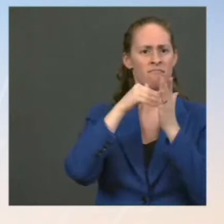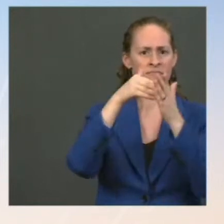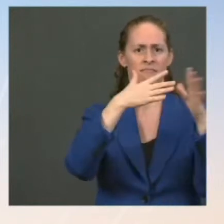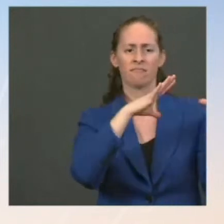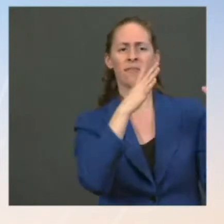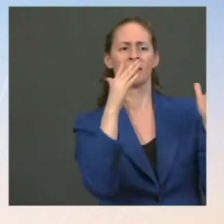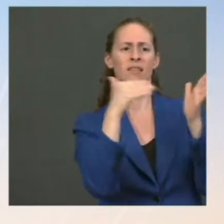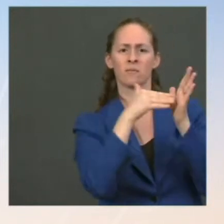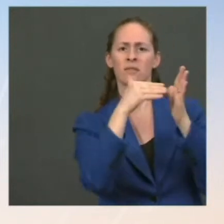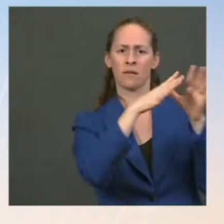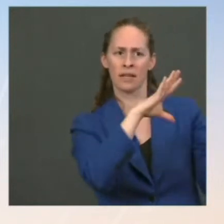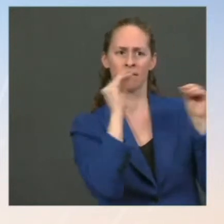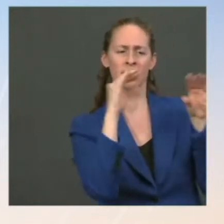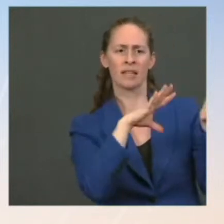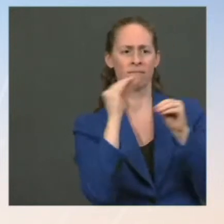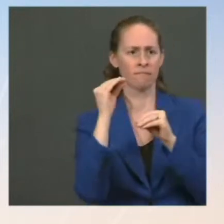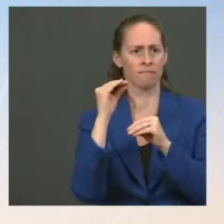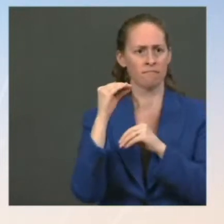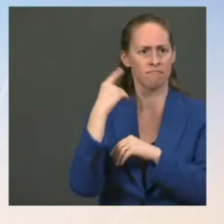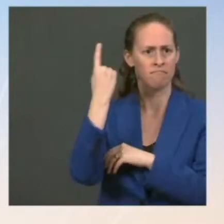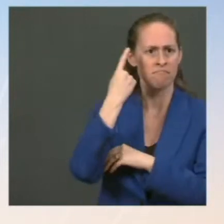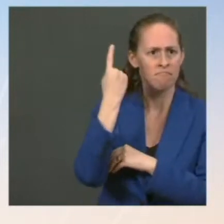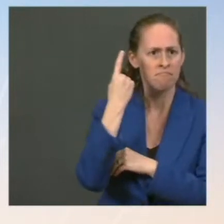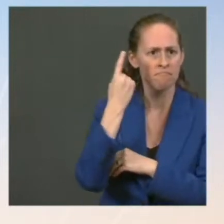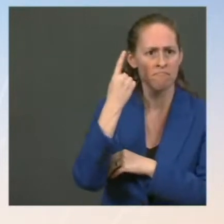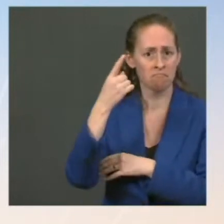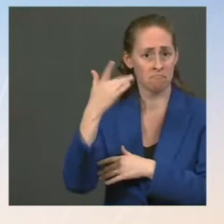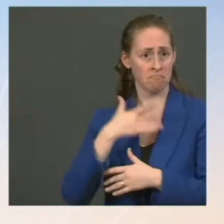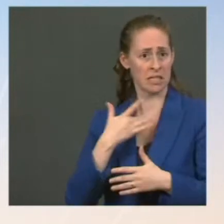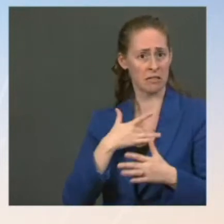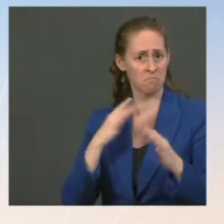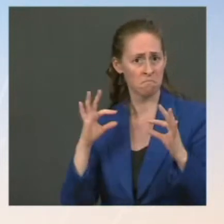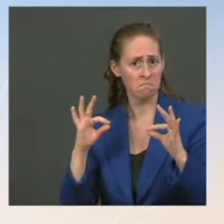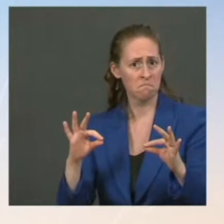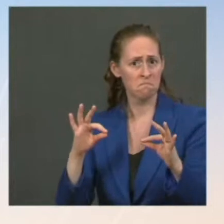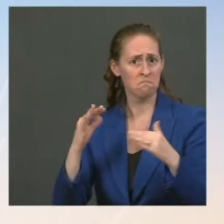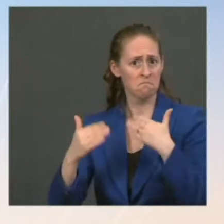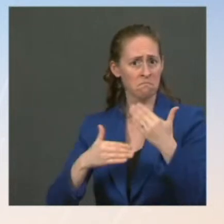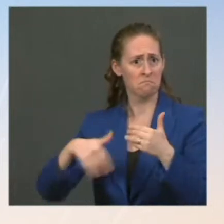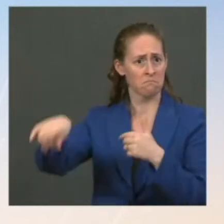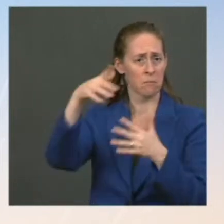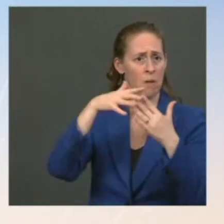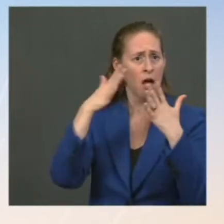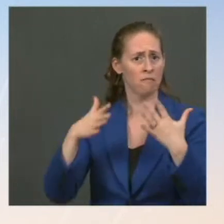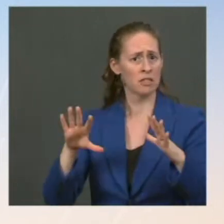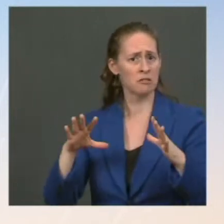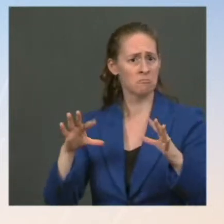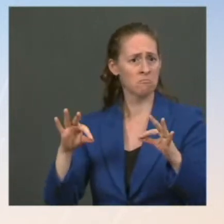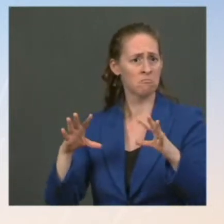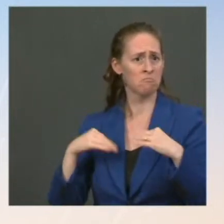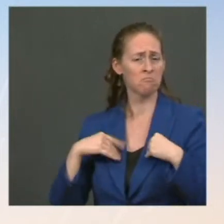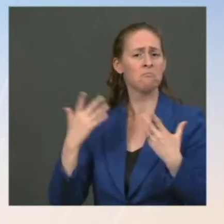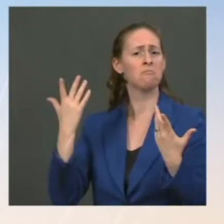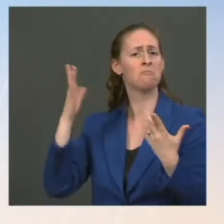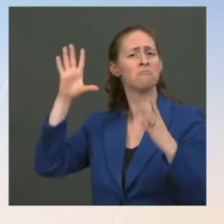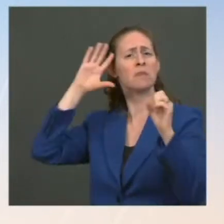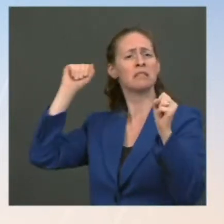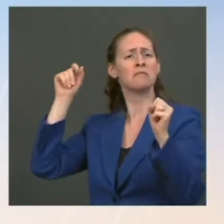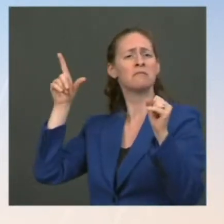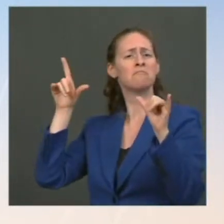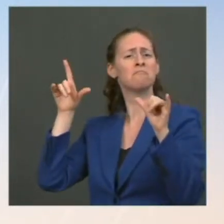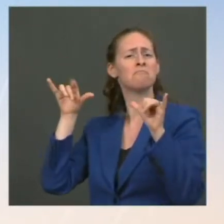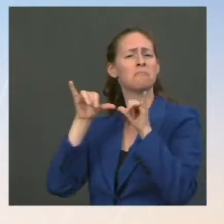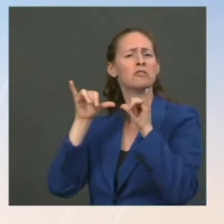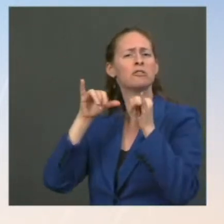House think that that's an acceptable rate of getting people out, and how do you measure success? Well, our objective was at the time